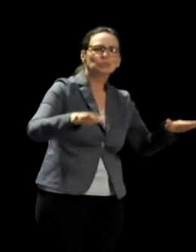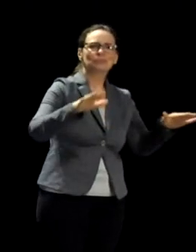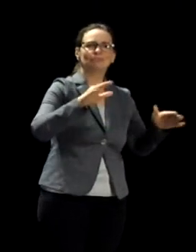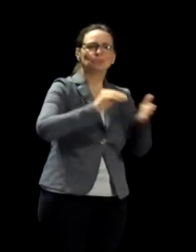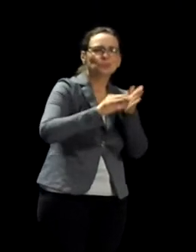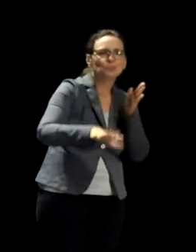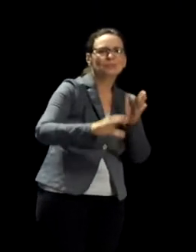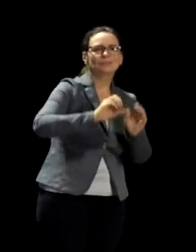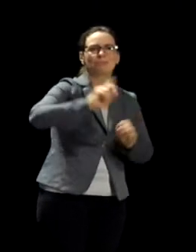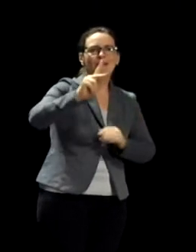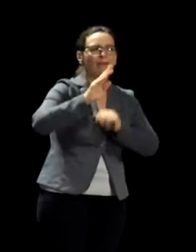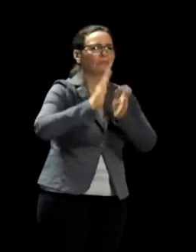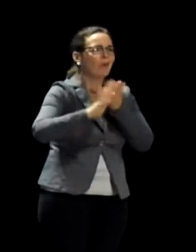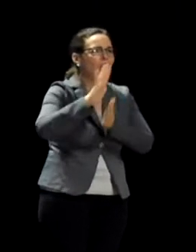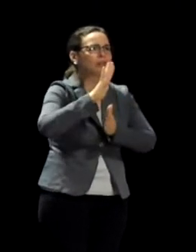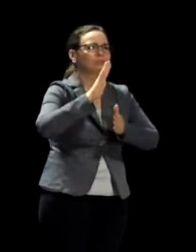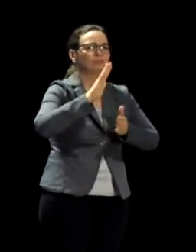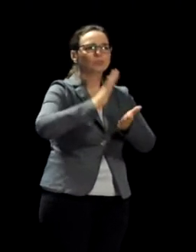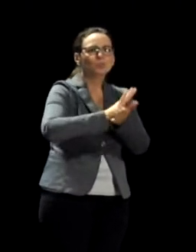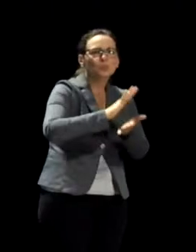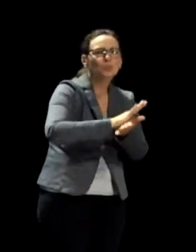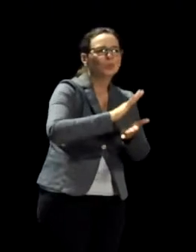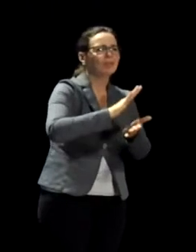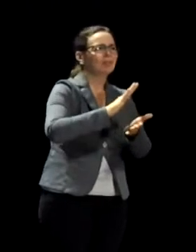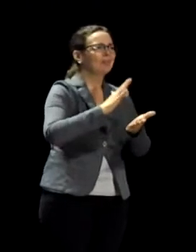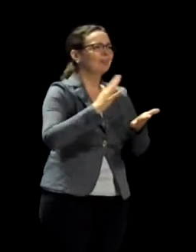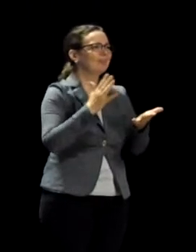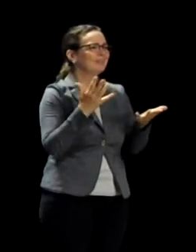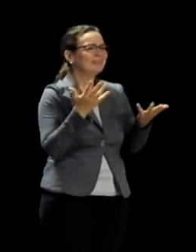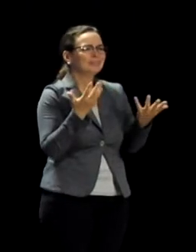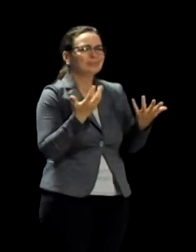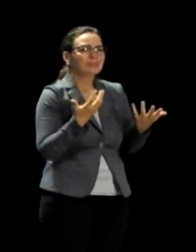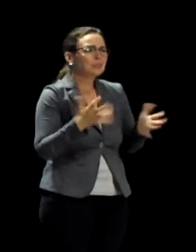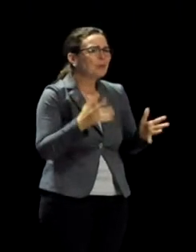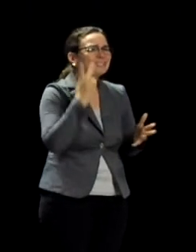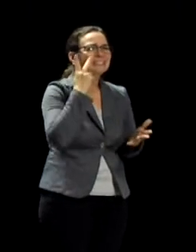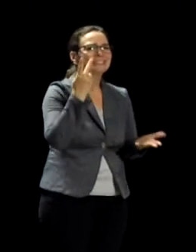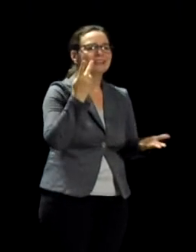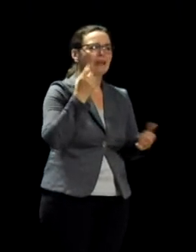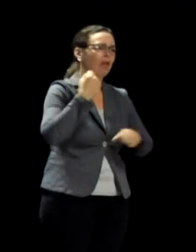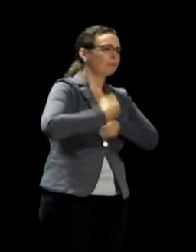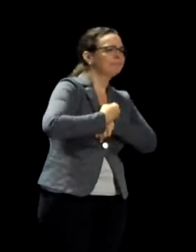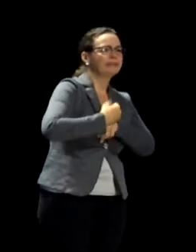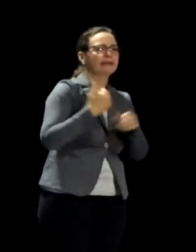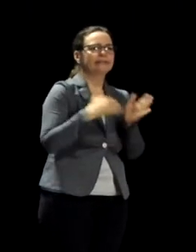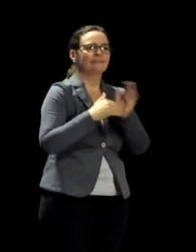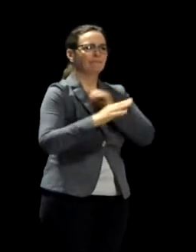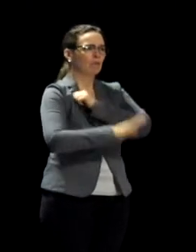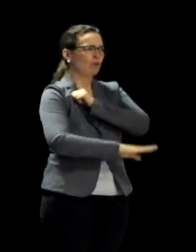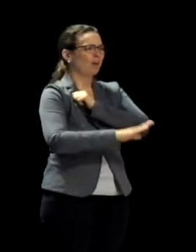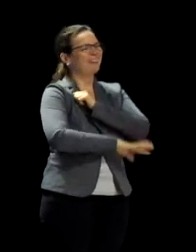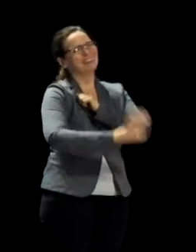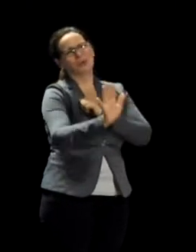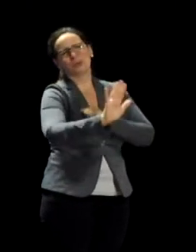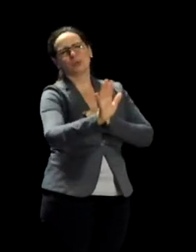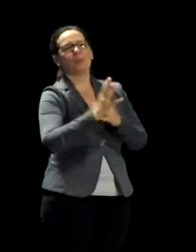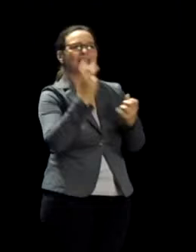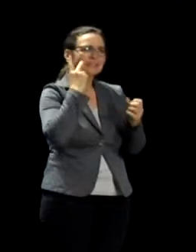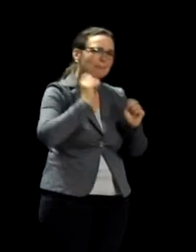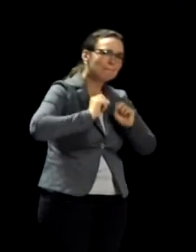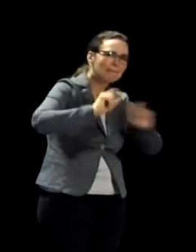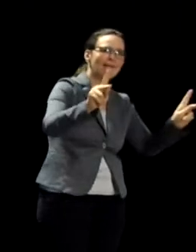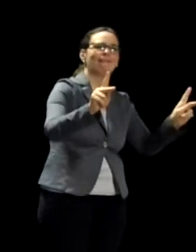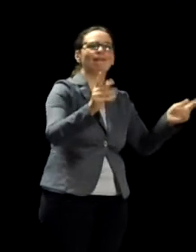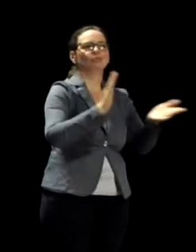quarantine when they get back to school and they get tested. So next week we're going to work with school districts on